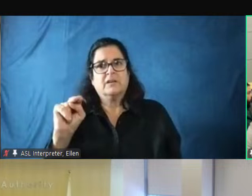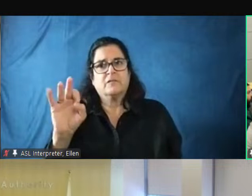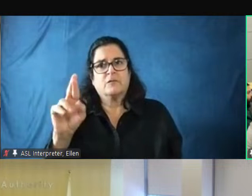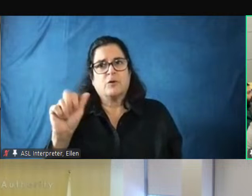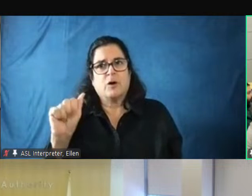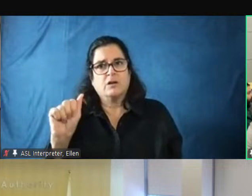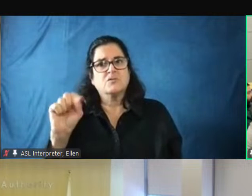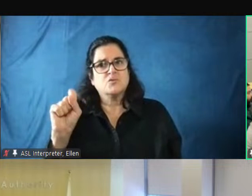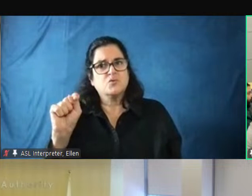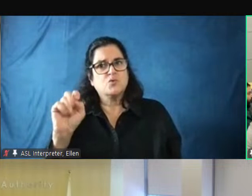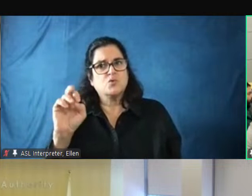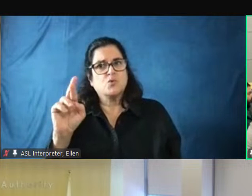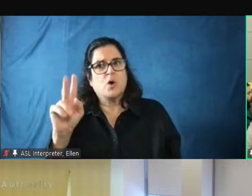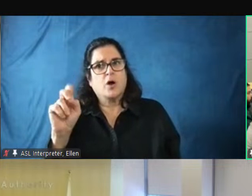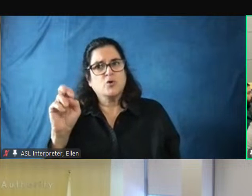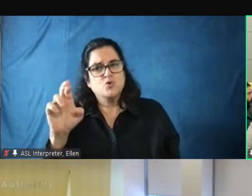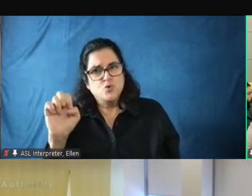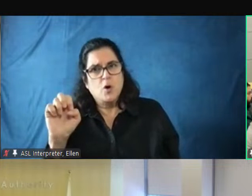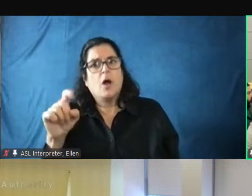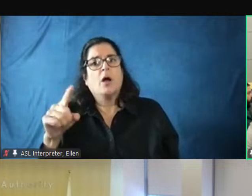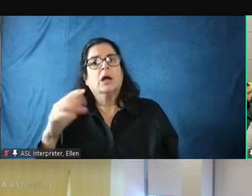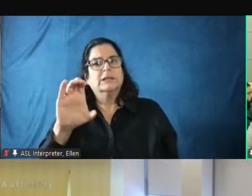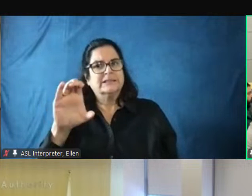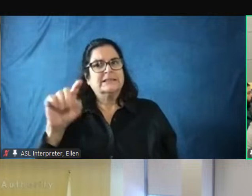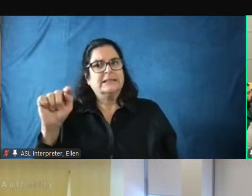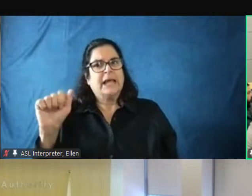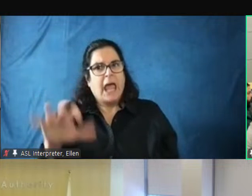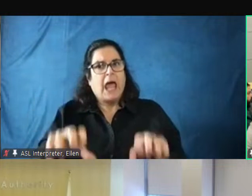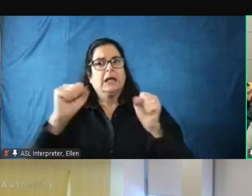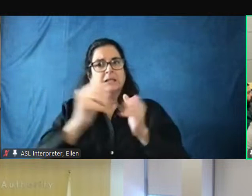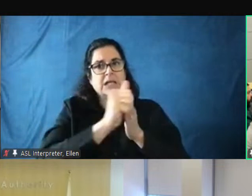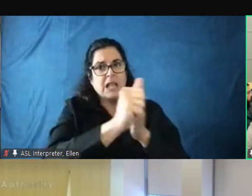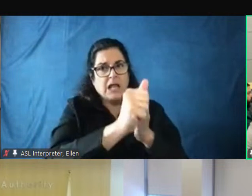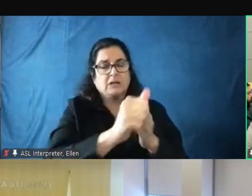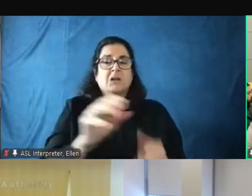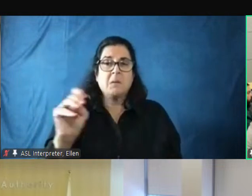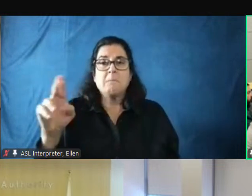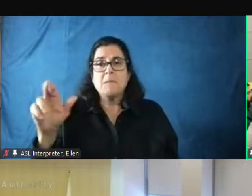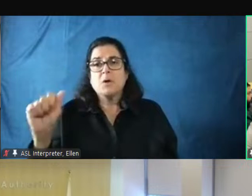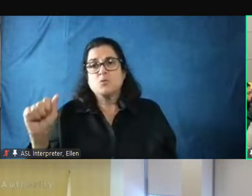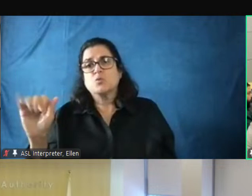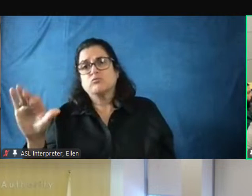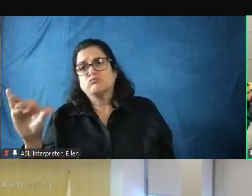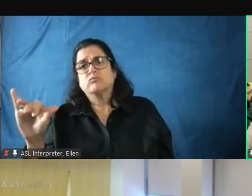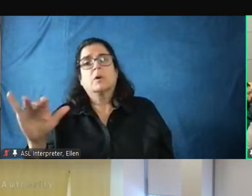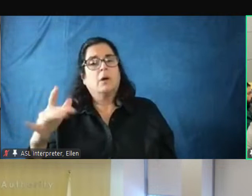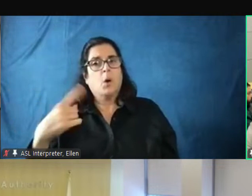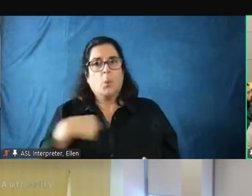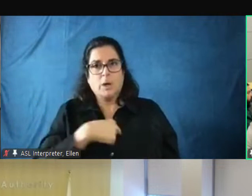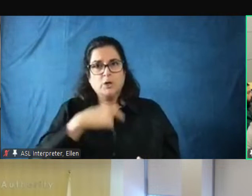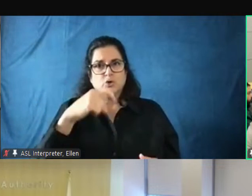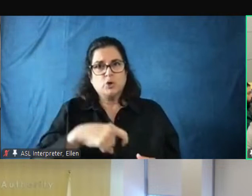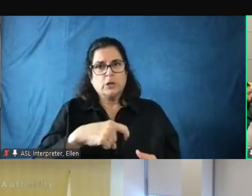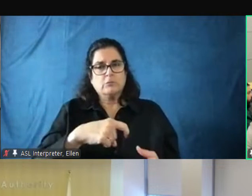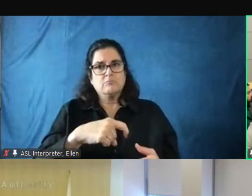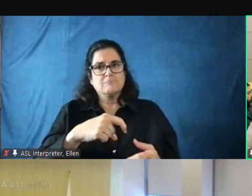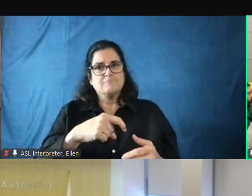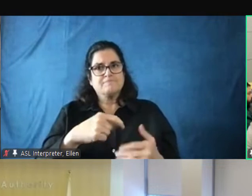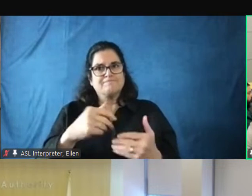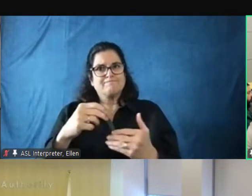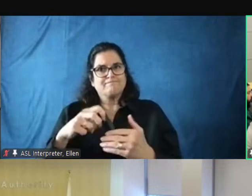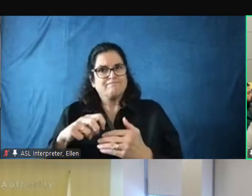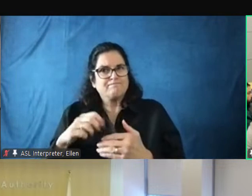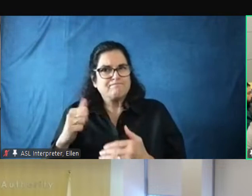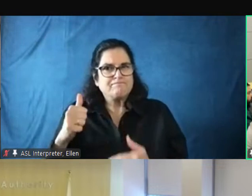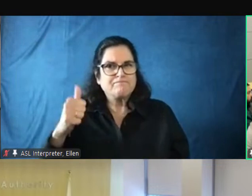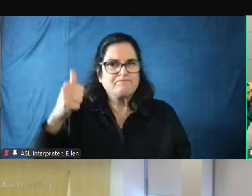Metro is interested too. So just saying, let's do whatever we can to be ahead of the curve and think big on this